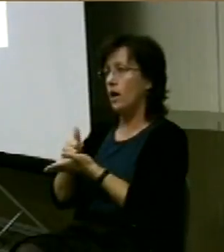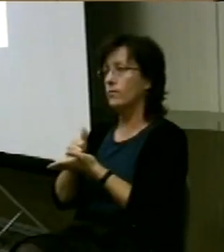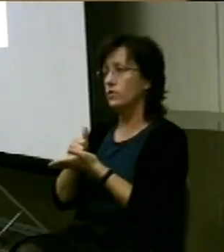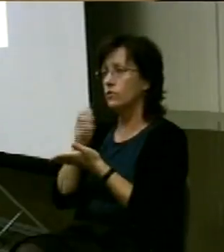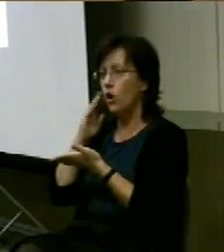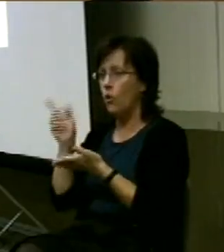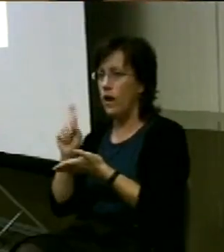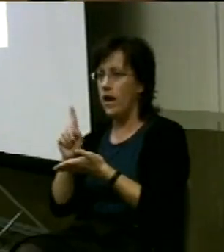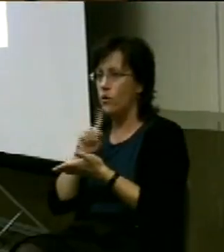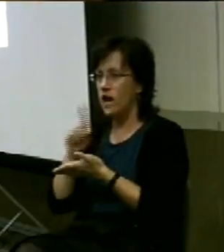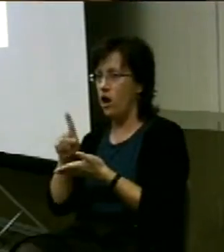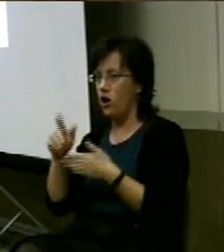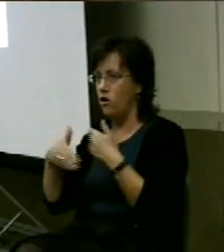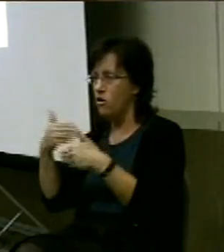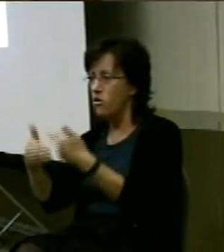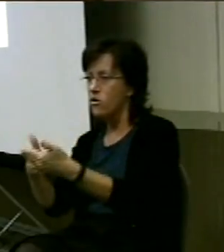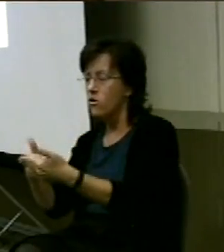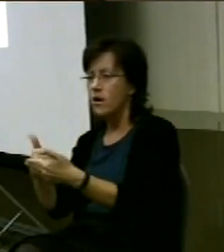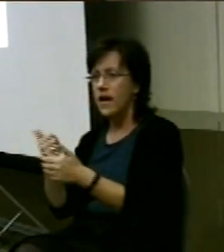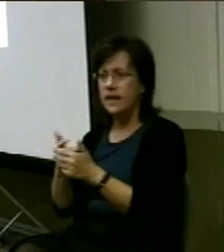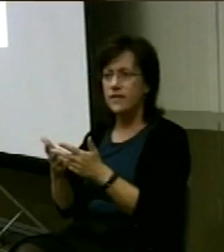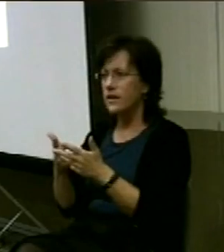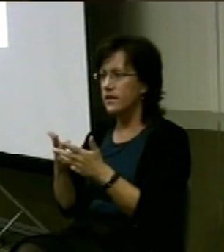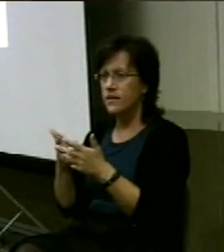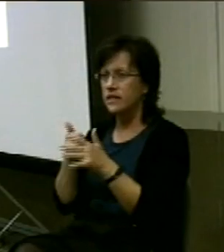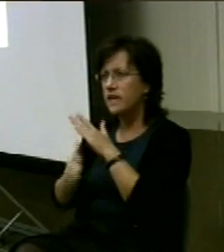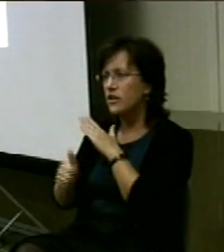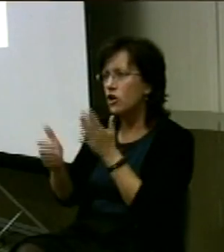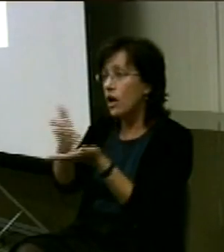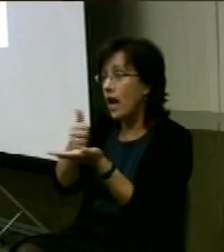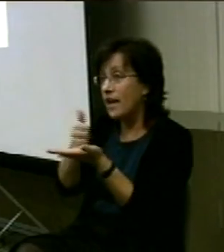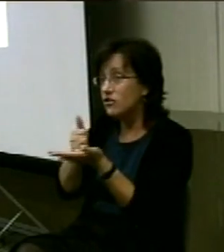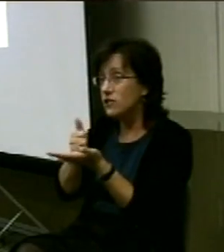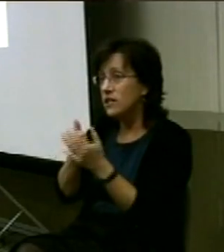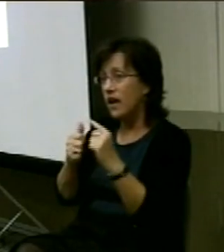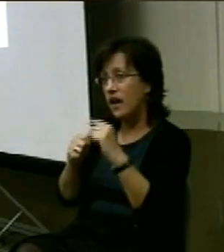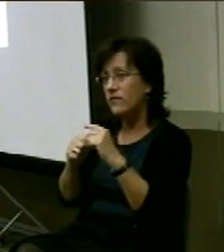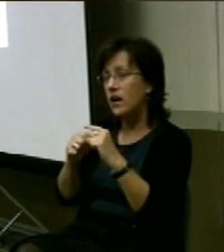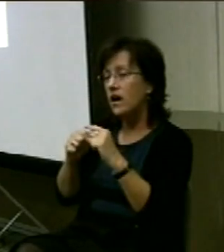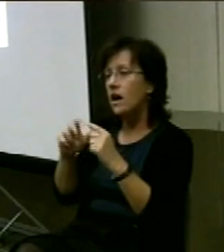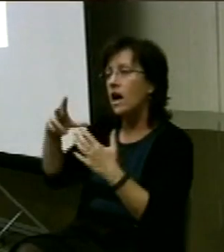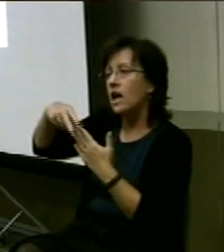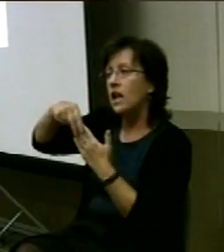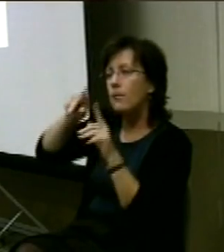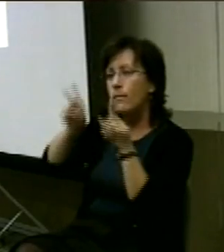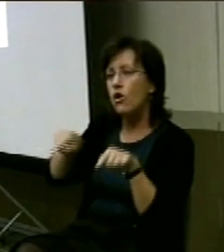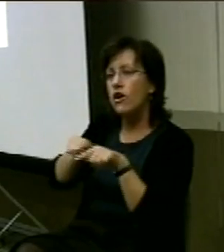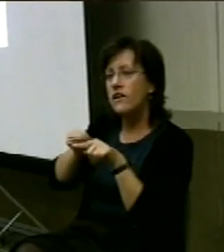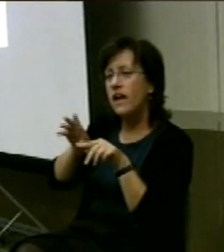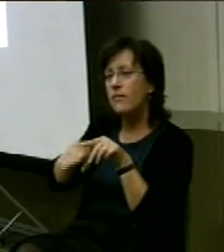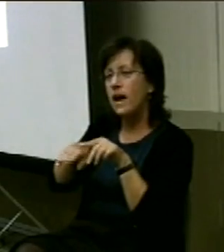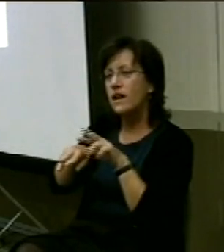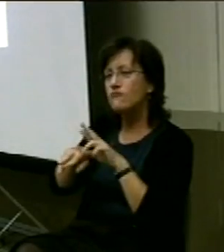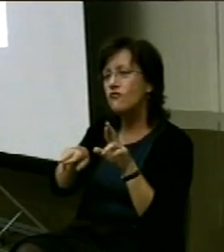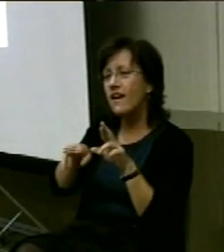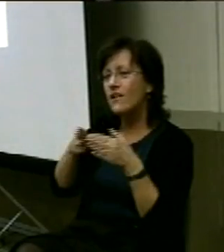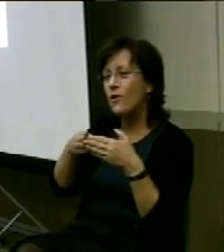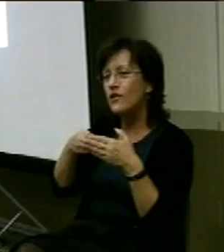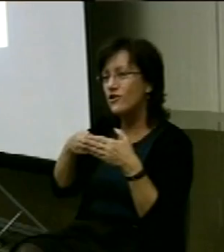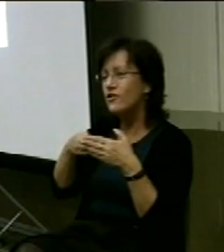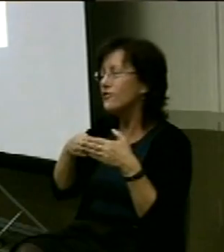where we are. So anything that's falling under the collection category has a little clipboard at the bottom right corner, I believe, of your